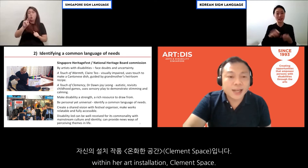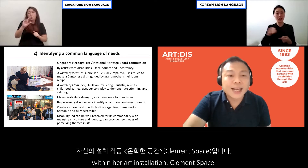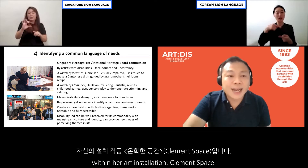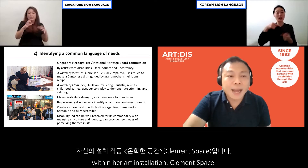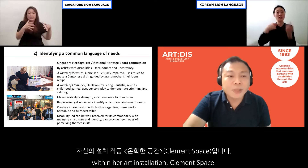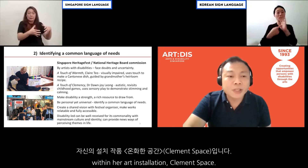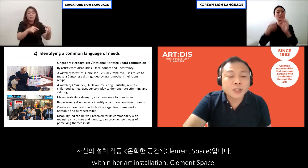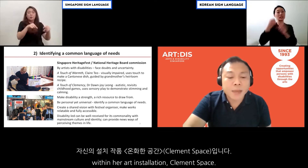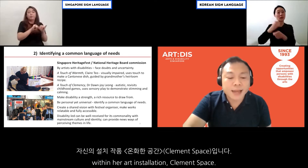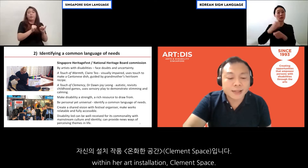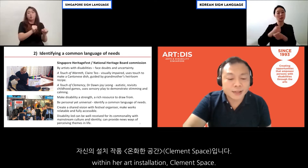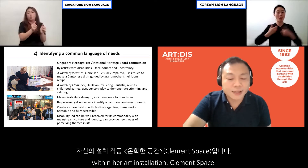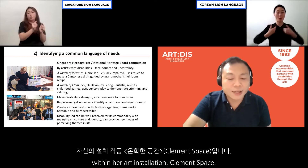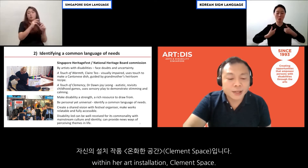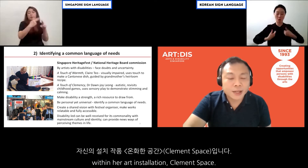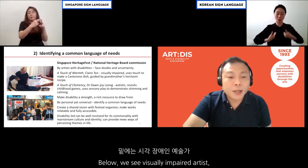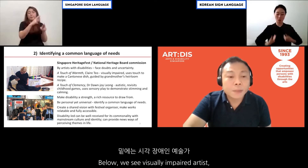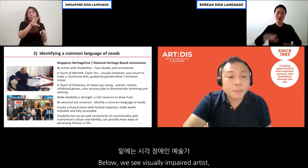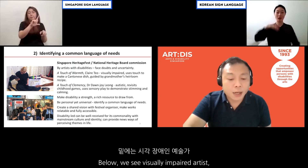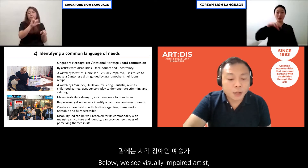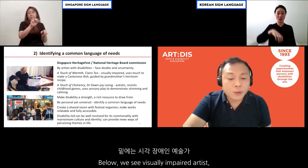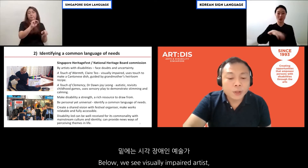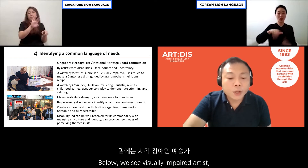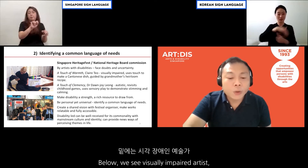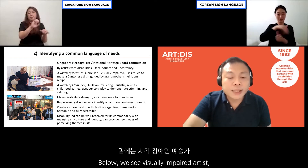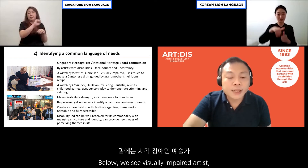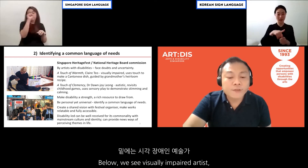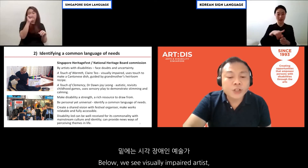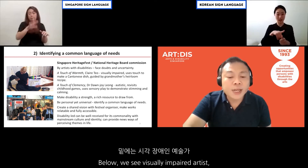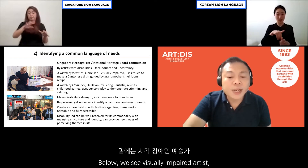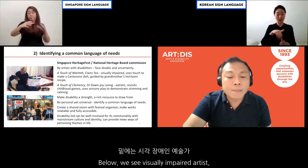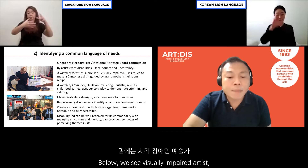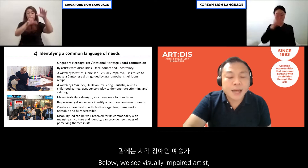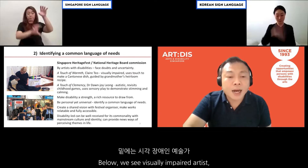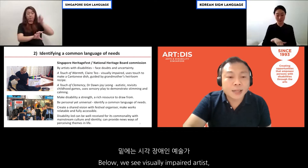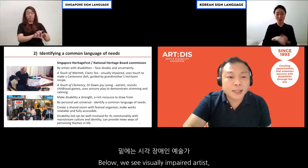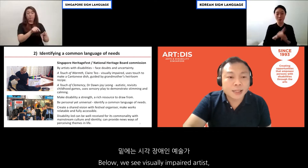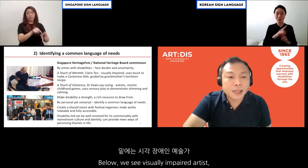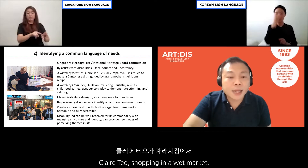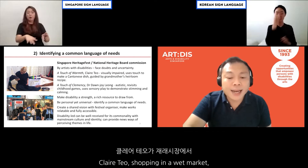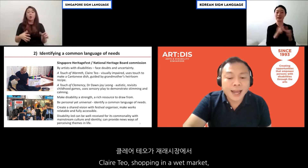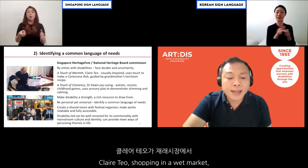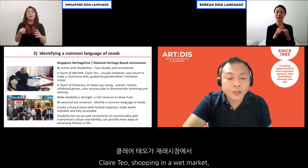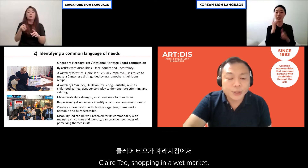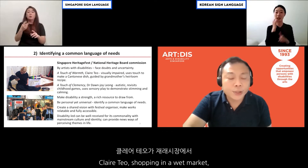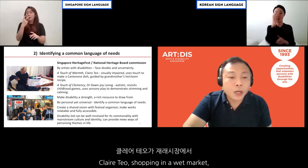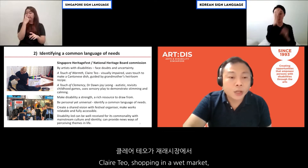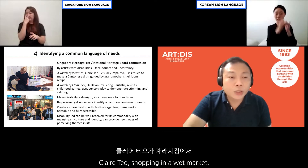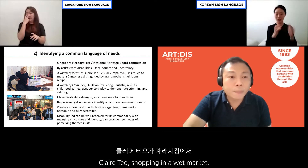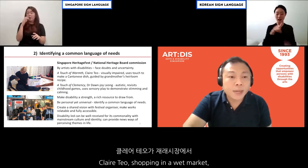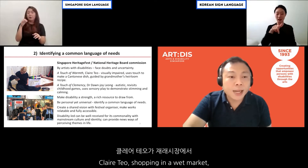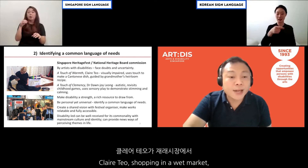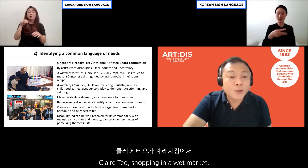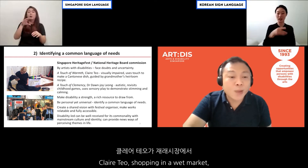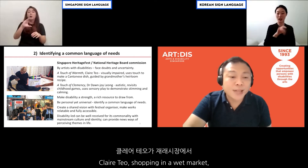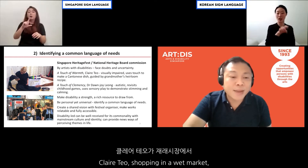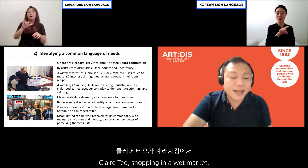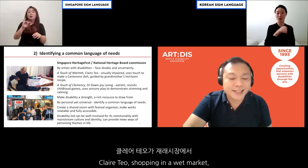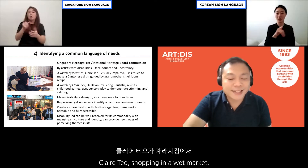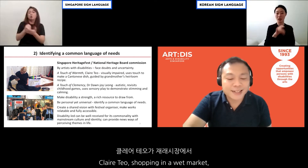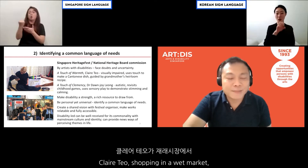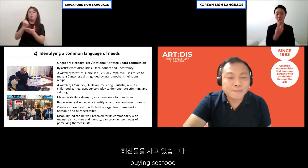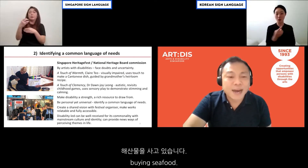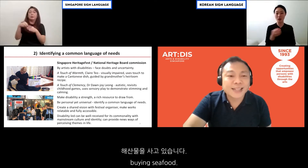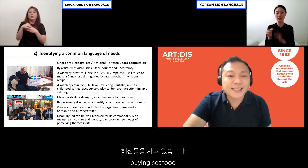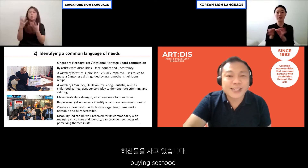installation, Clement Space. Below, we see visually impaired artist Claire Teo shopping in a wet